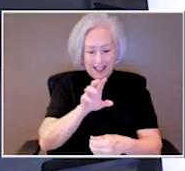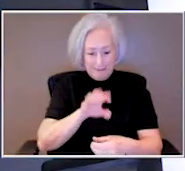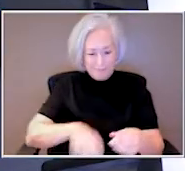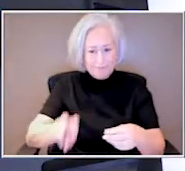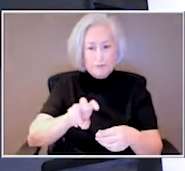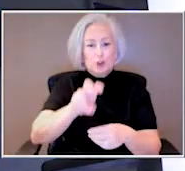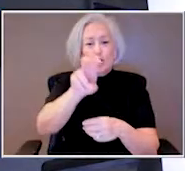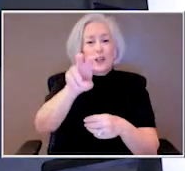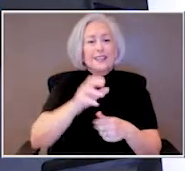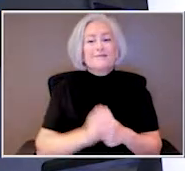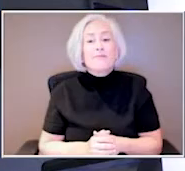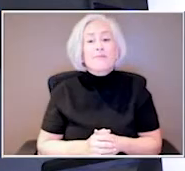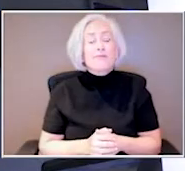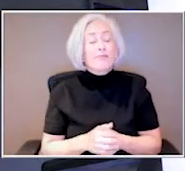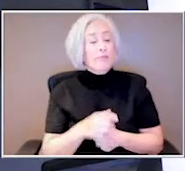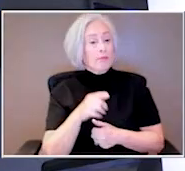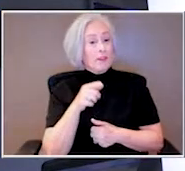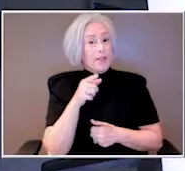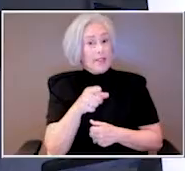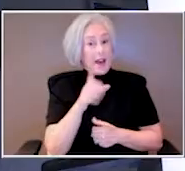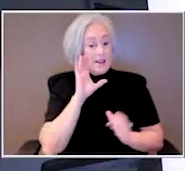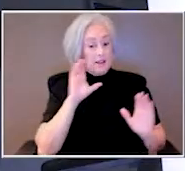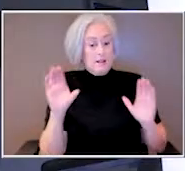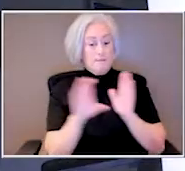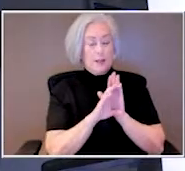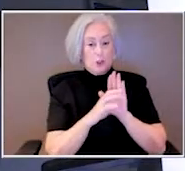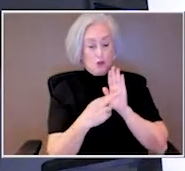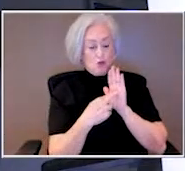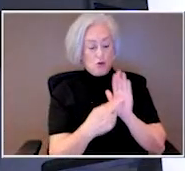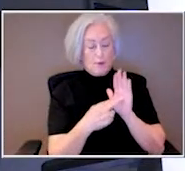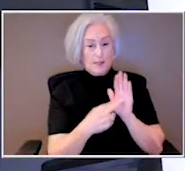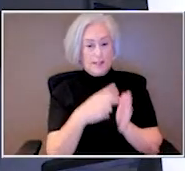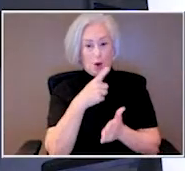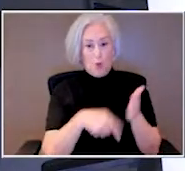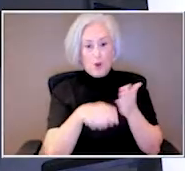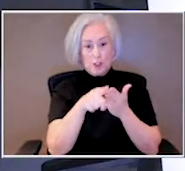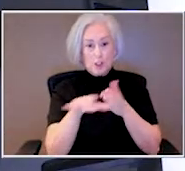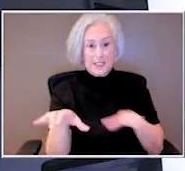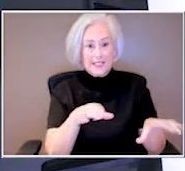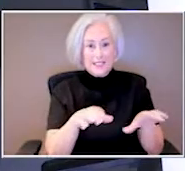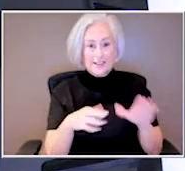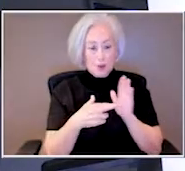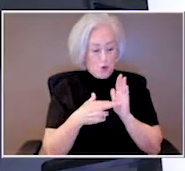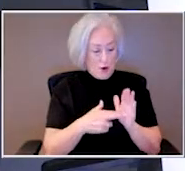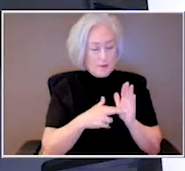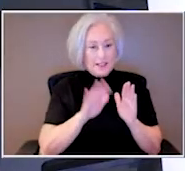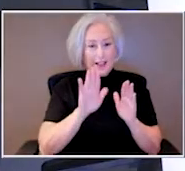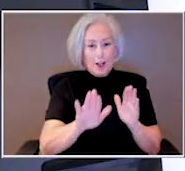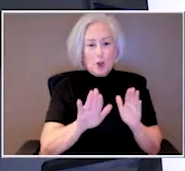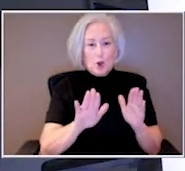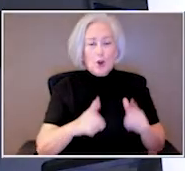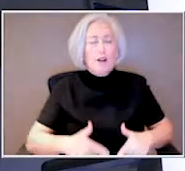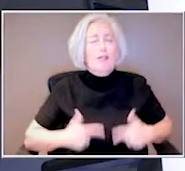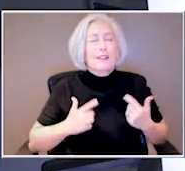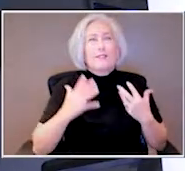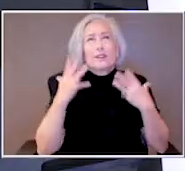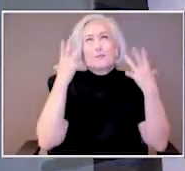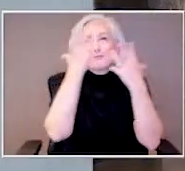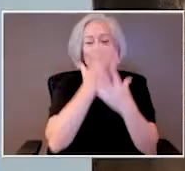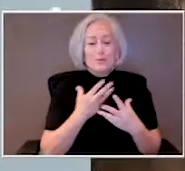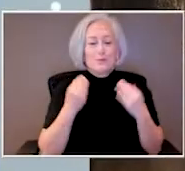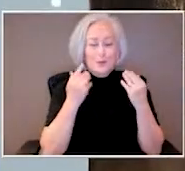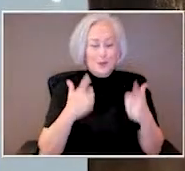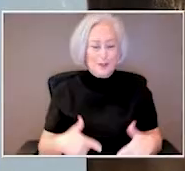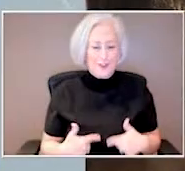these photos represent what she's out there doing. And I mean, it represents her living this beautiful life. So Kim, Ginny's bringing back all these